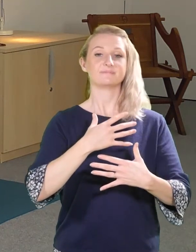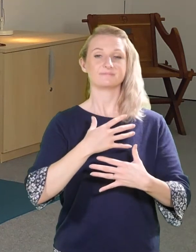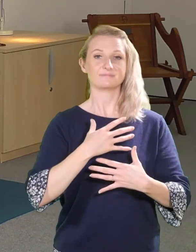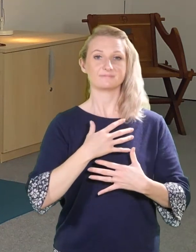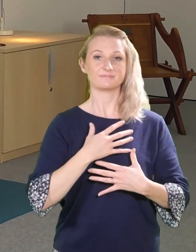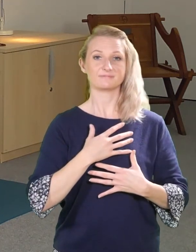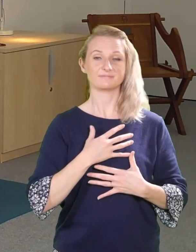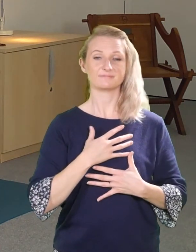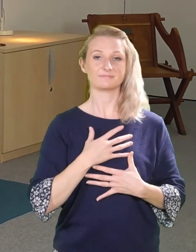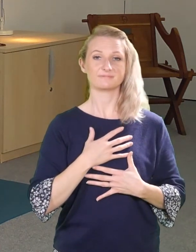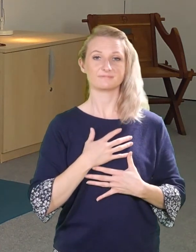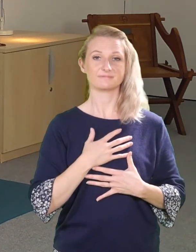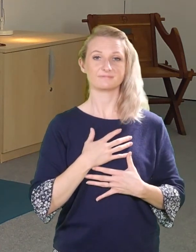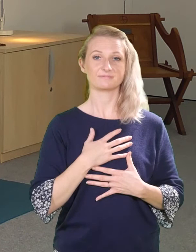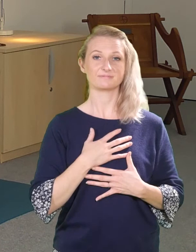Exhale.